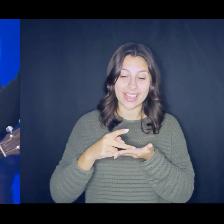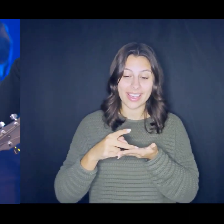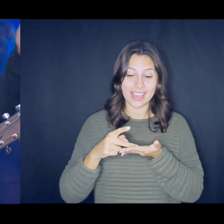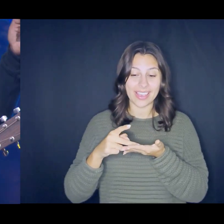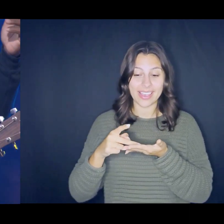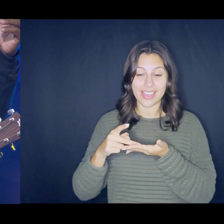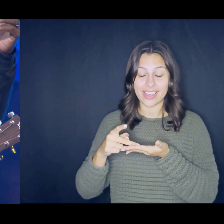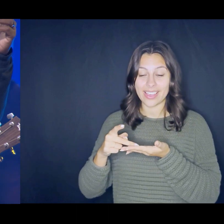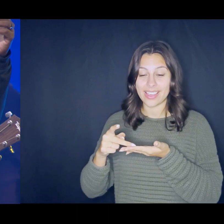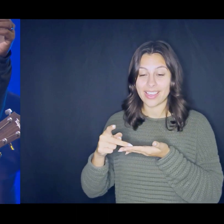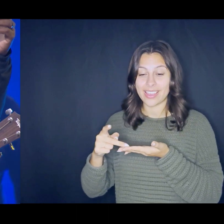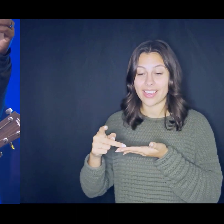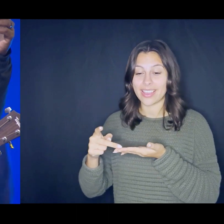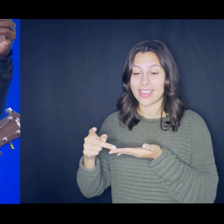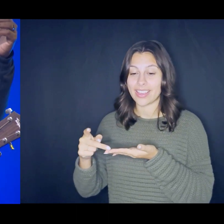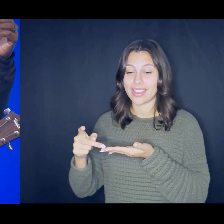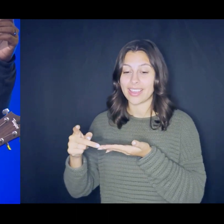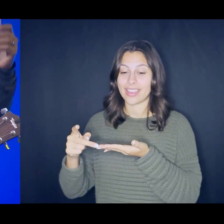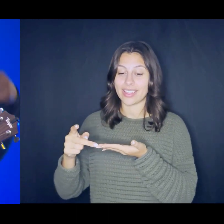Savior.